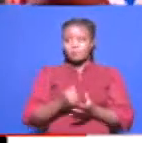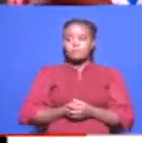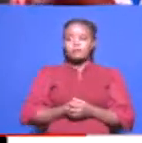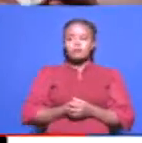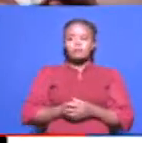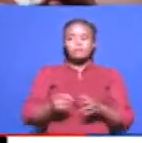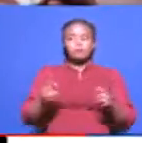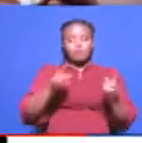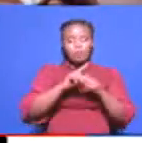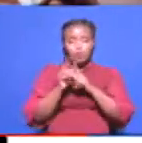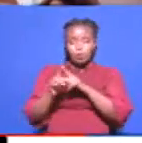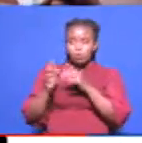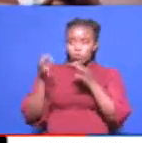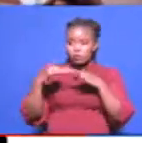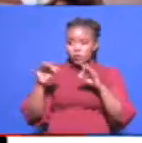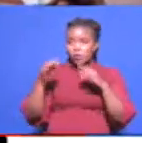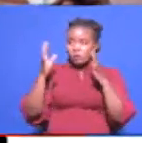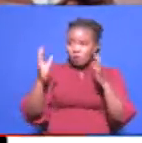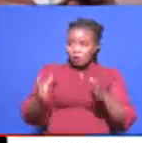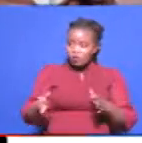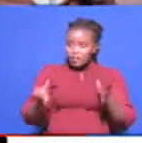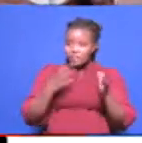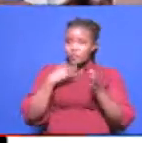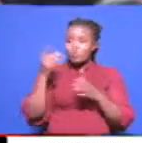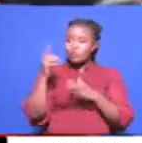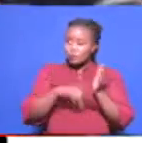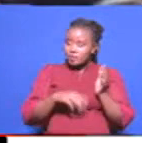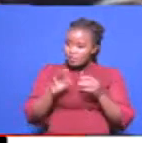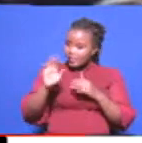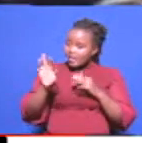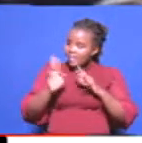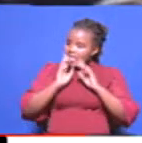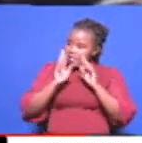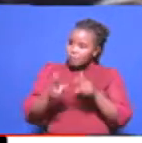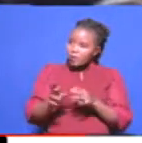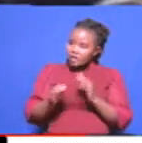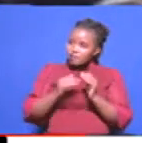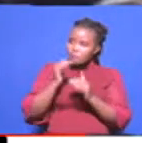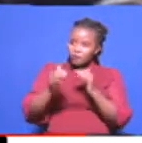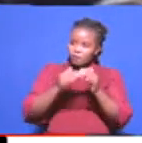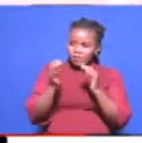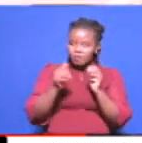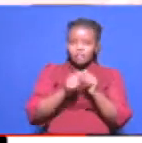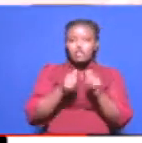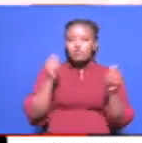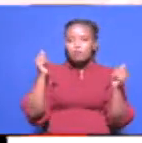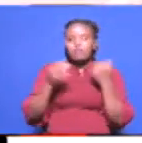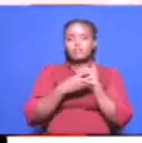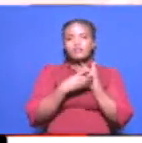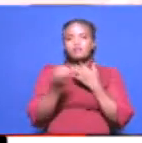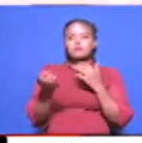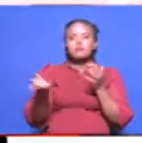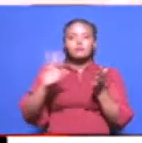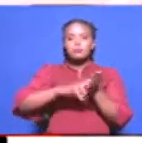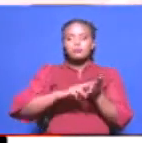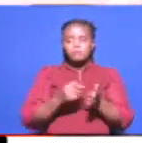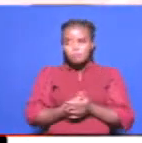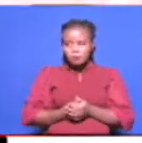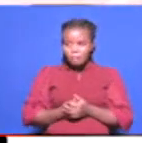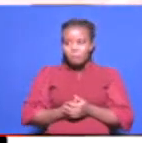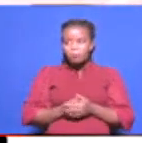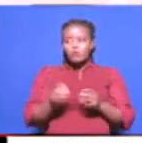the officers want the streamlining of their reporting procedures to avoid duplication. Even when the law is